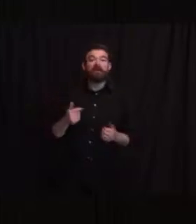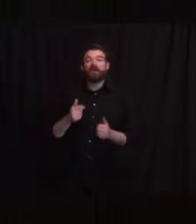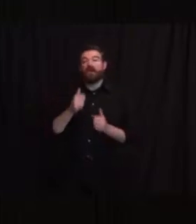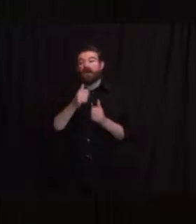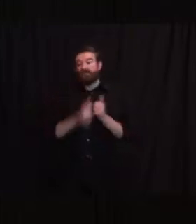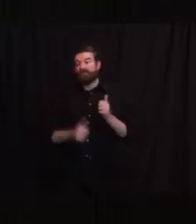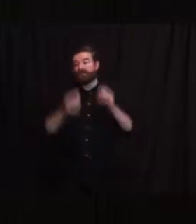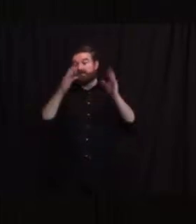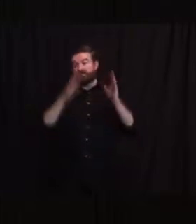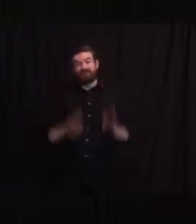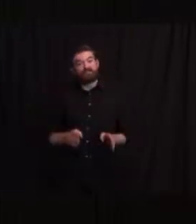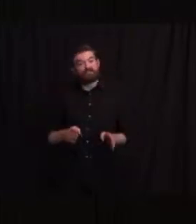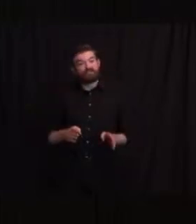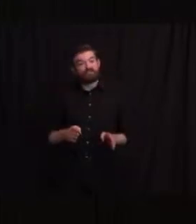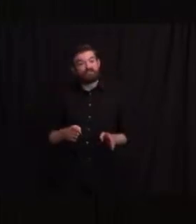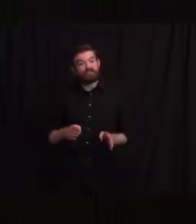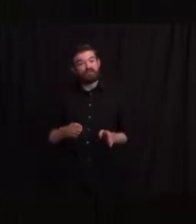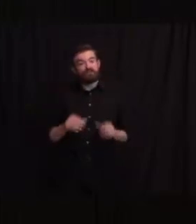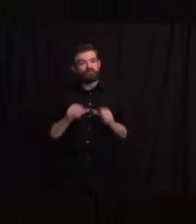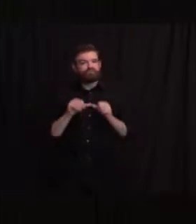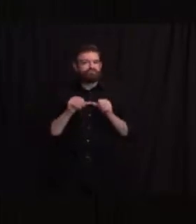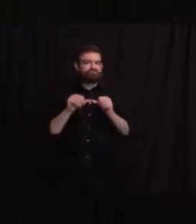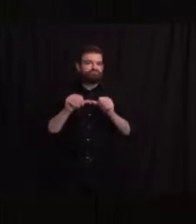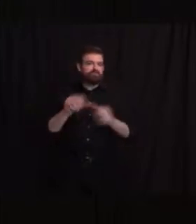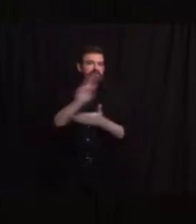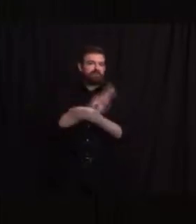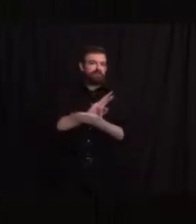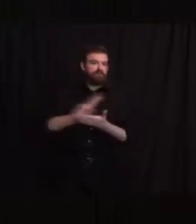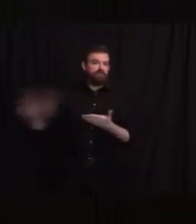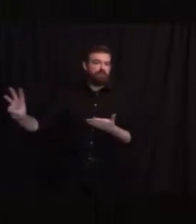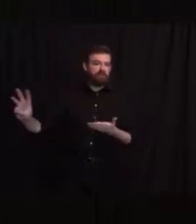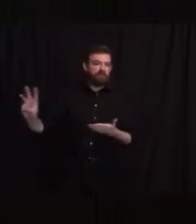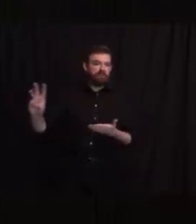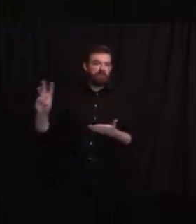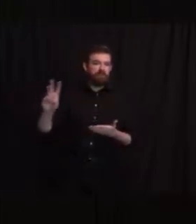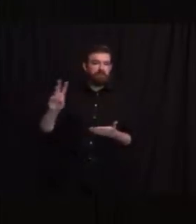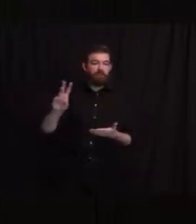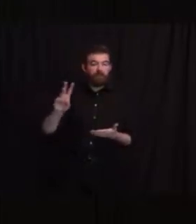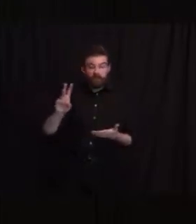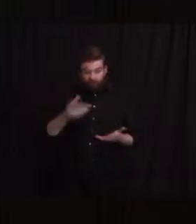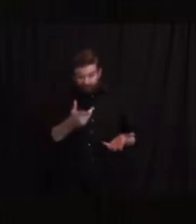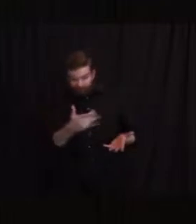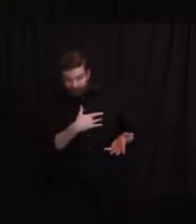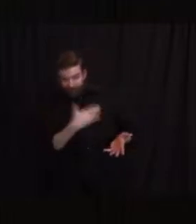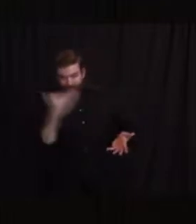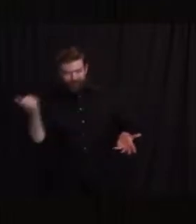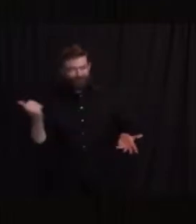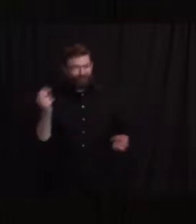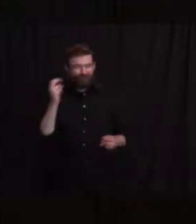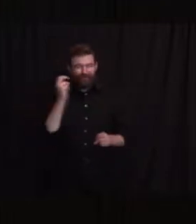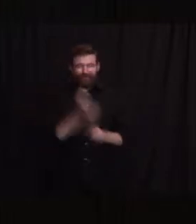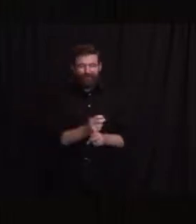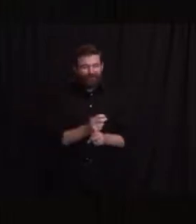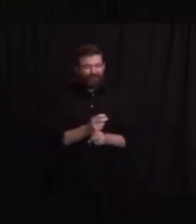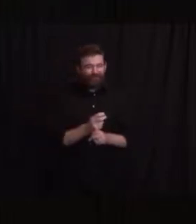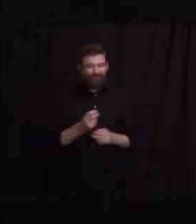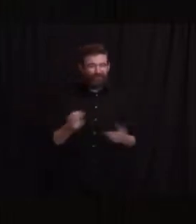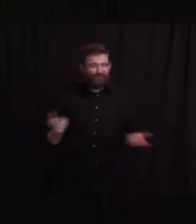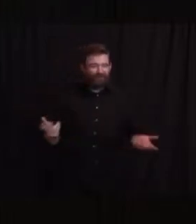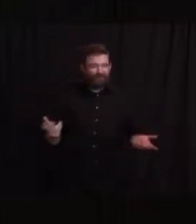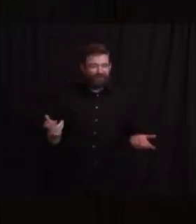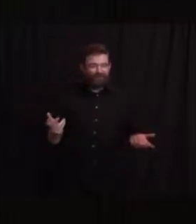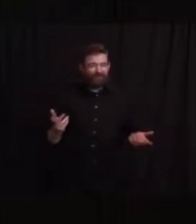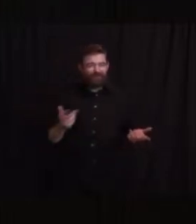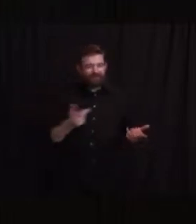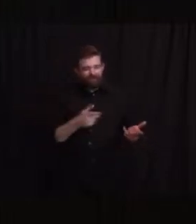them 6 weeks later, hey, how are you feeling today, sir? Are you feeling all better? And this is a general discussion that comes up in many places. How do we count the recovered?